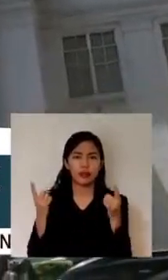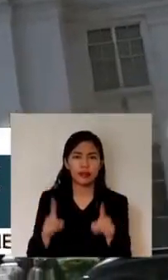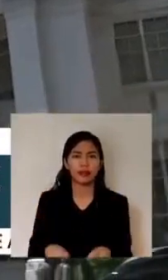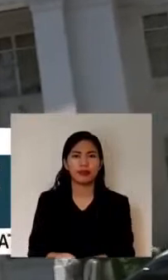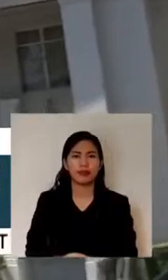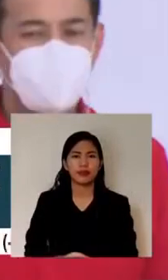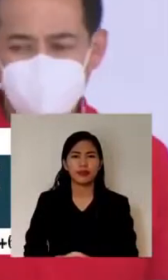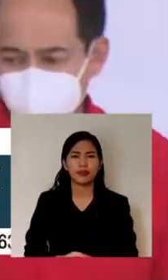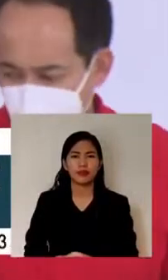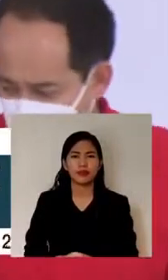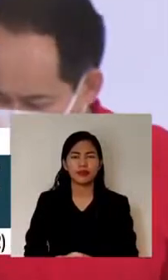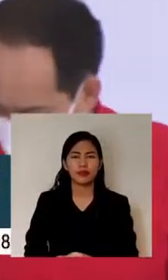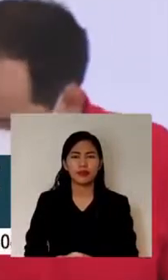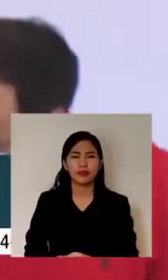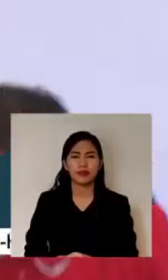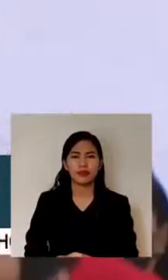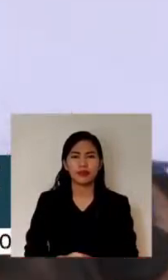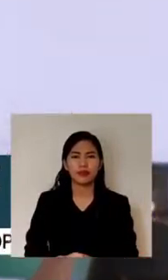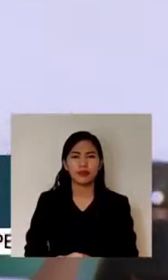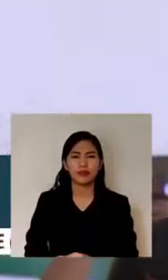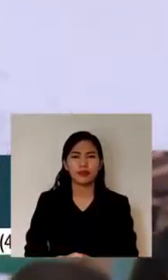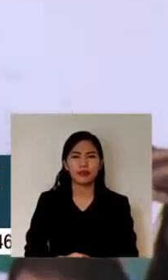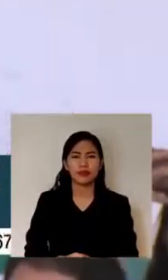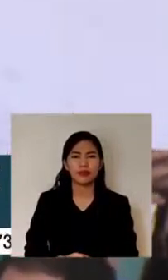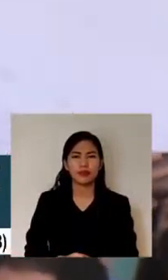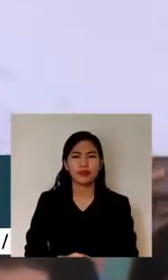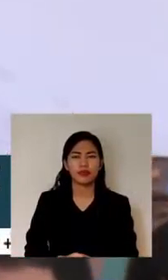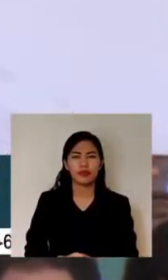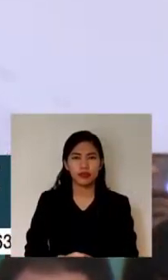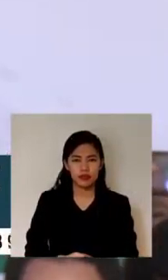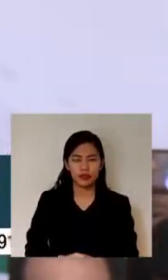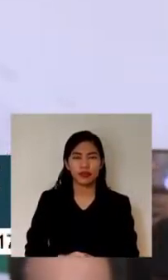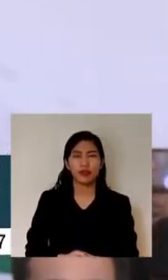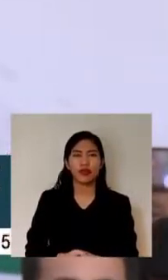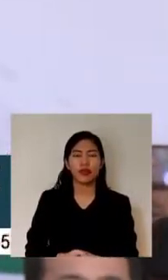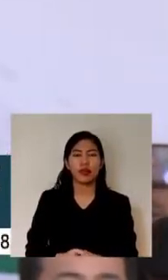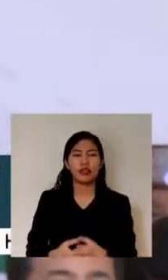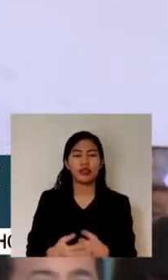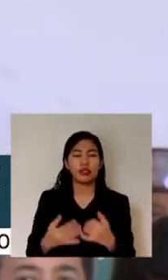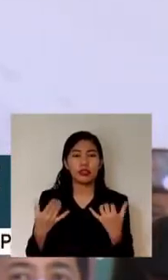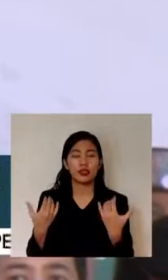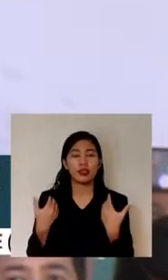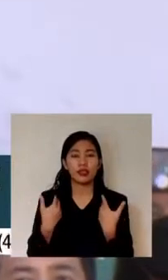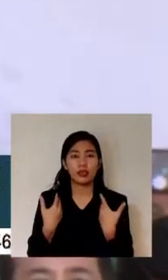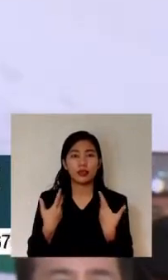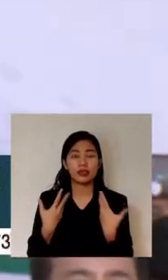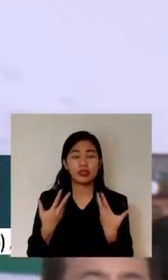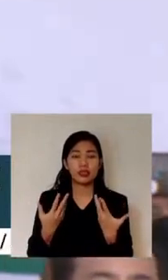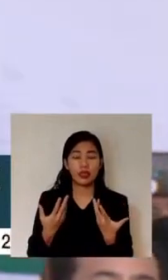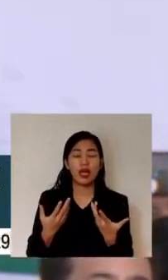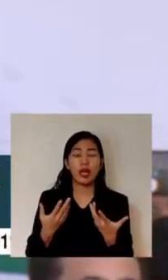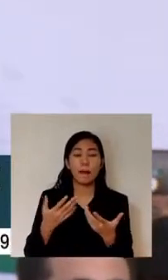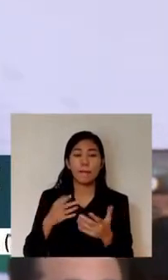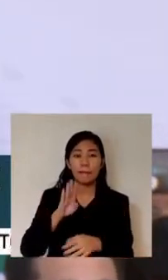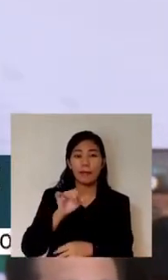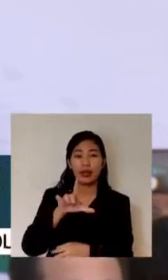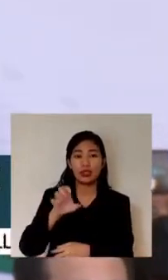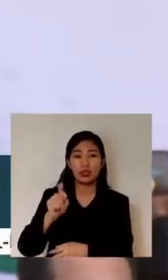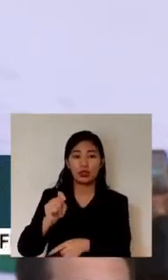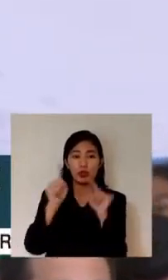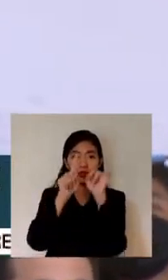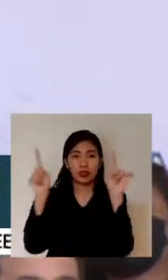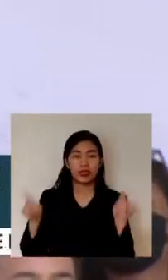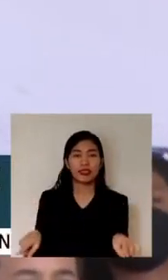assume office. Marcos's name is included in the ballot, which has already started printing since the 20th. Since